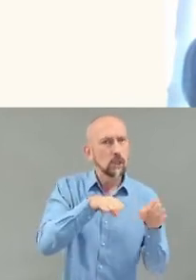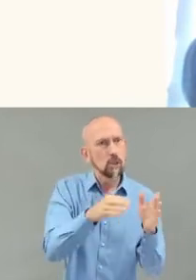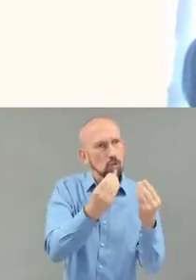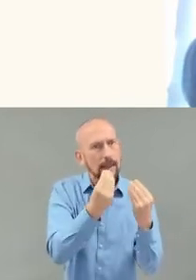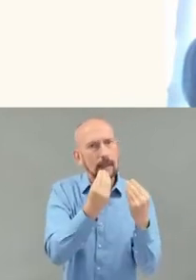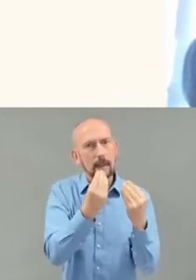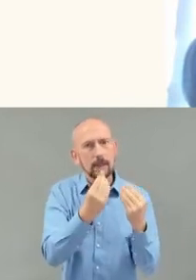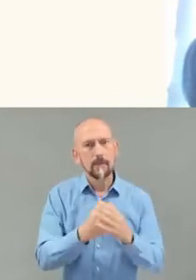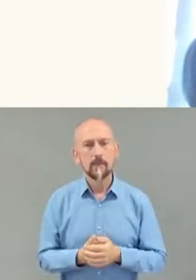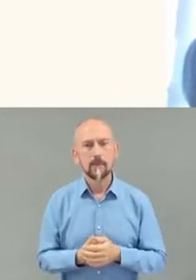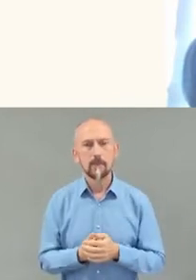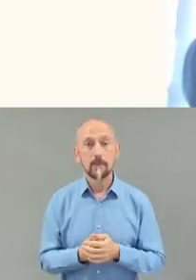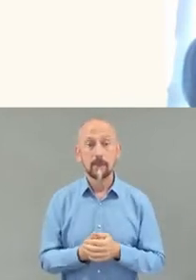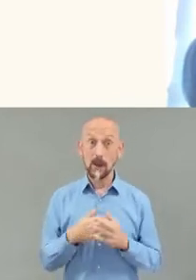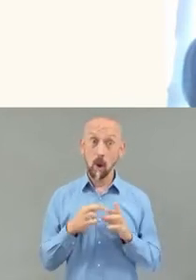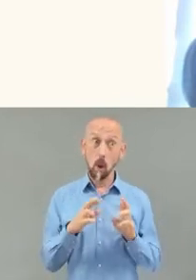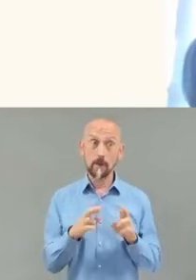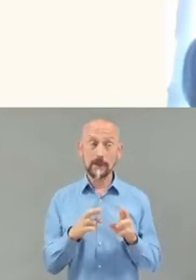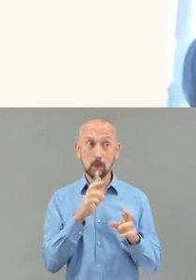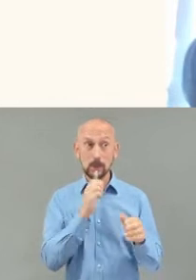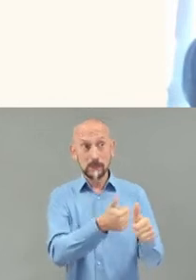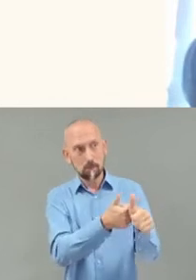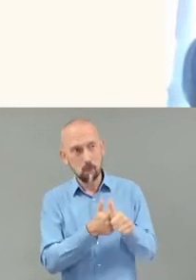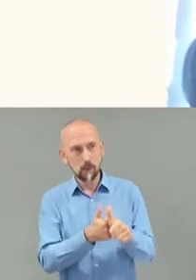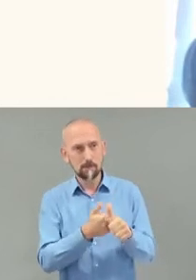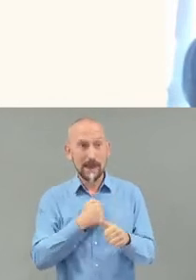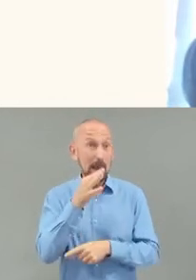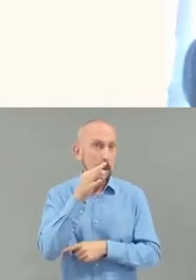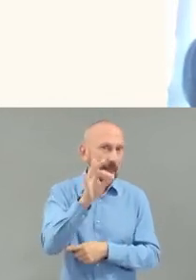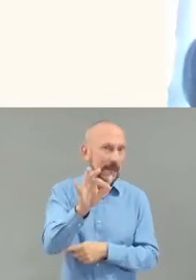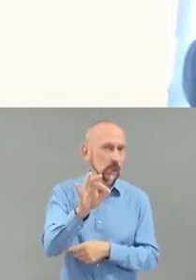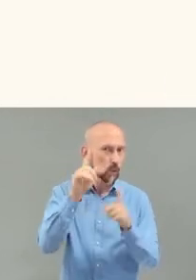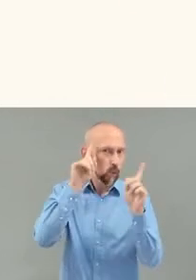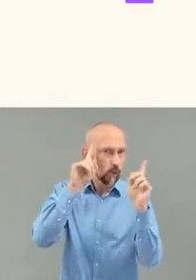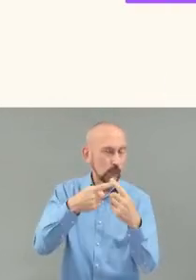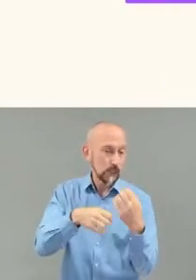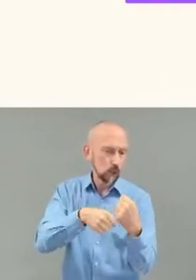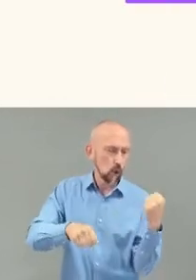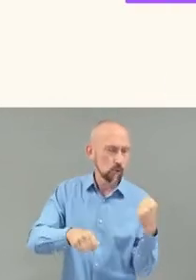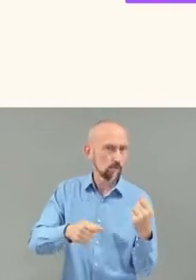support for my doctorate application and kind of ultimately to just be in a better position to apply for training.